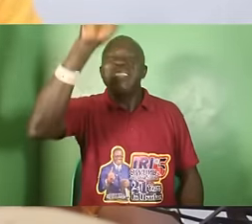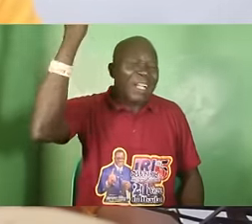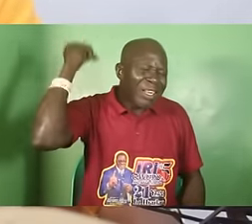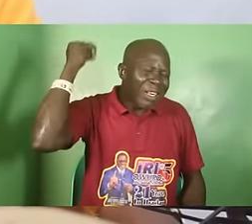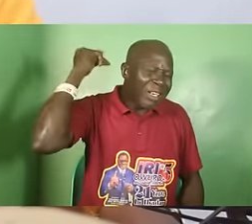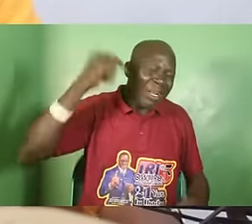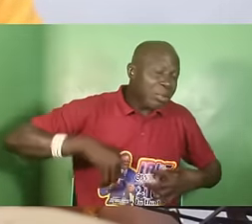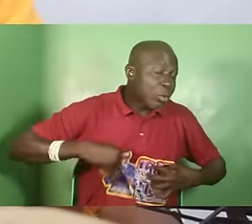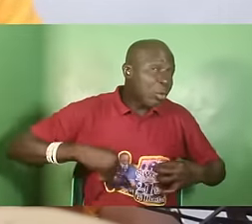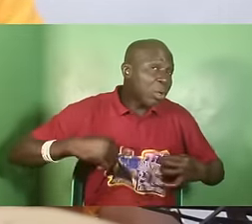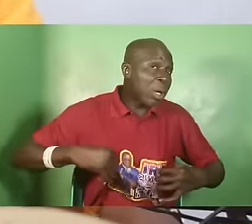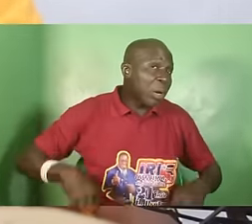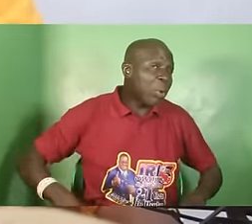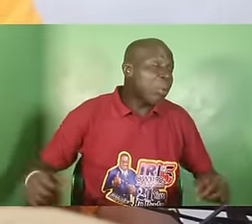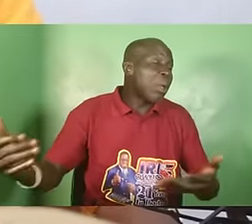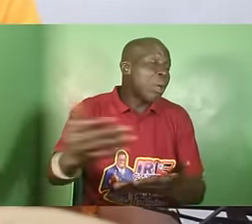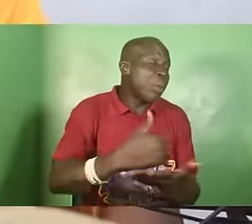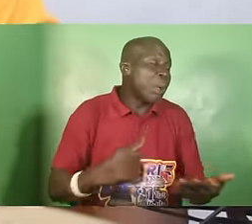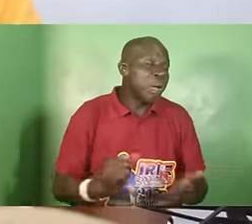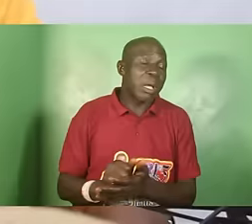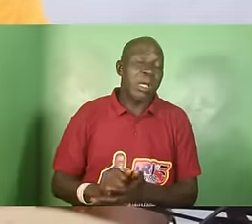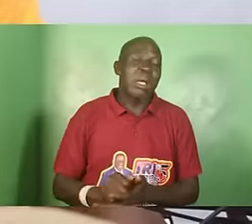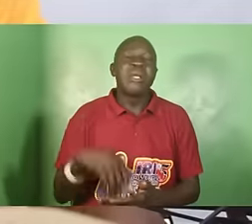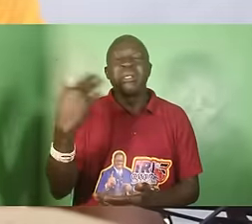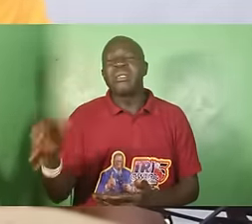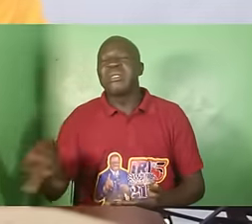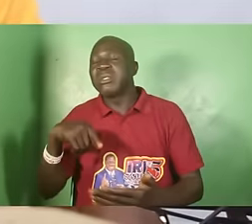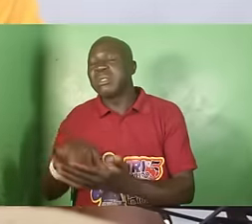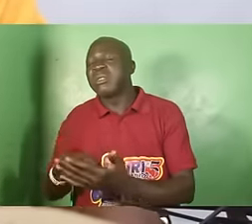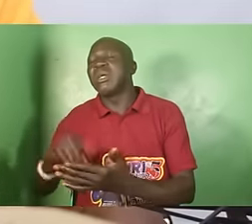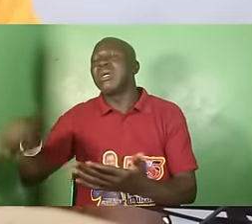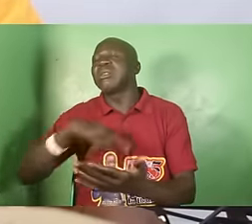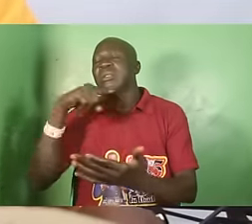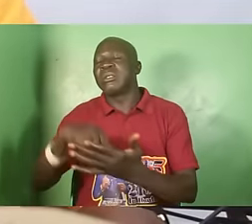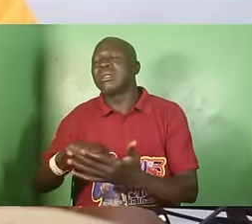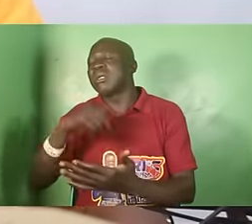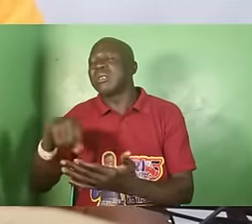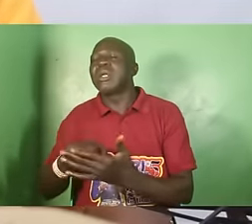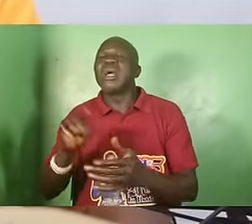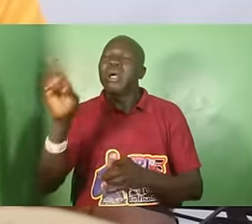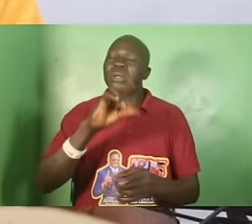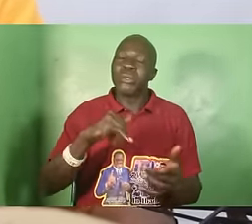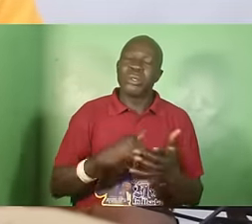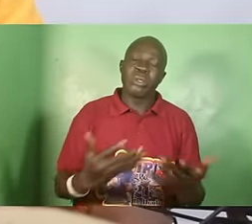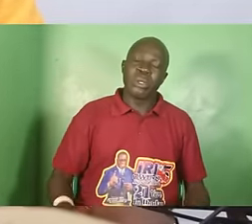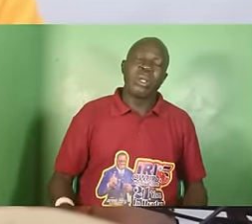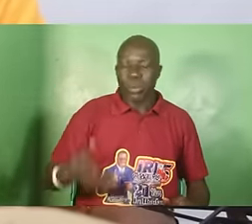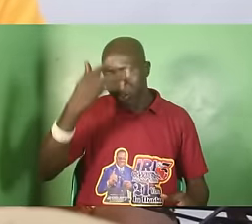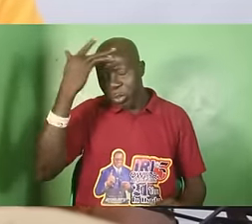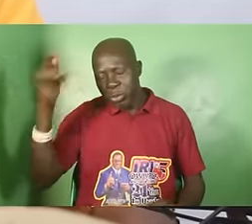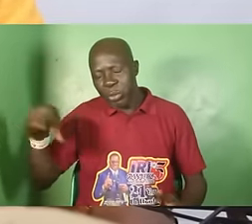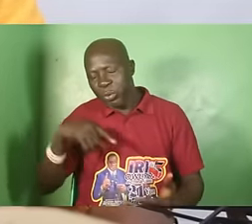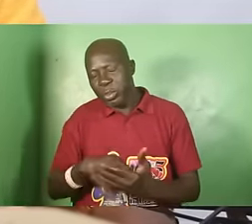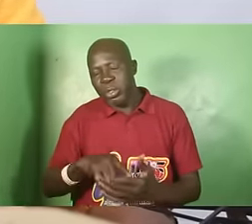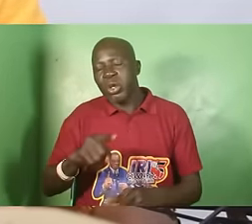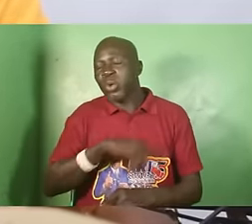was the one that packed on that clothes. He come by. He come by. She uses for.